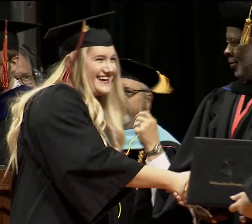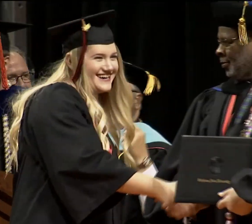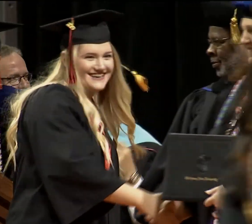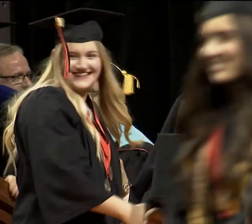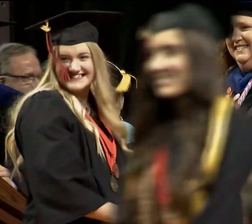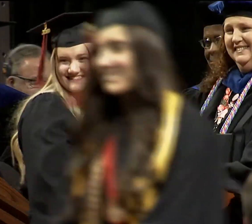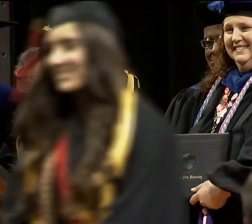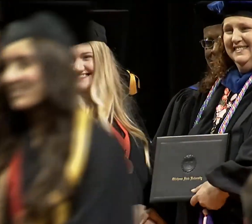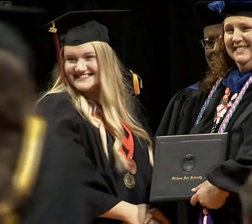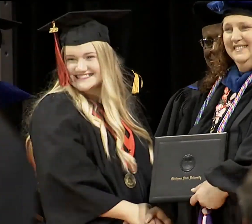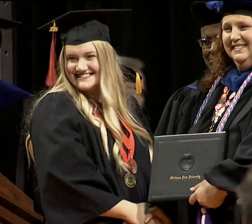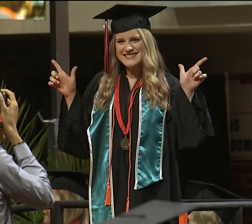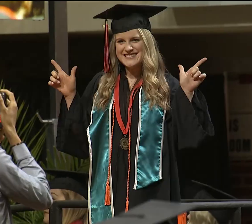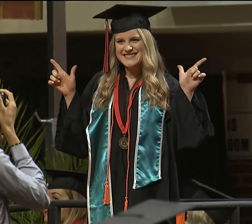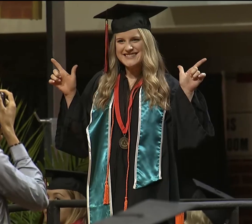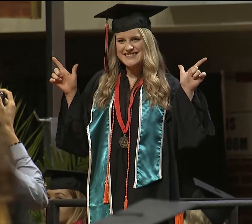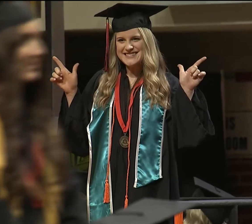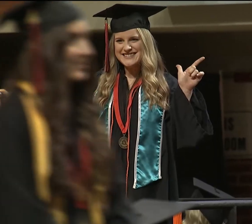Bailey Hall.